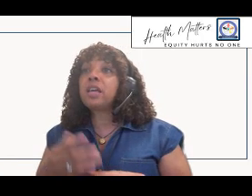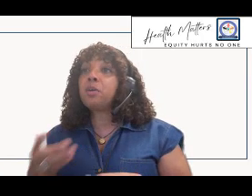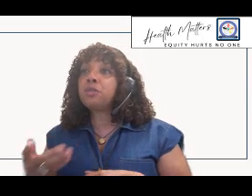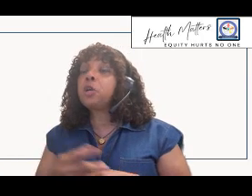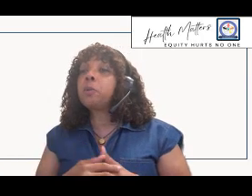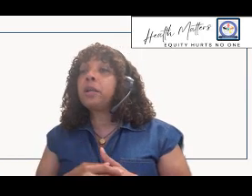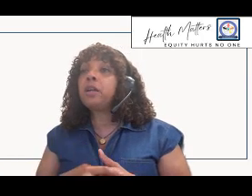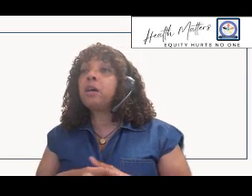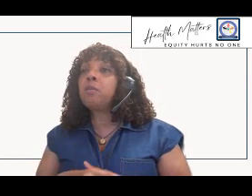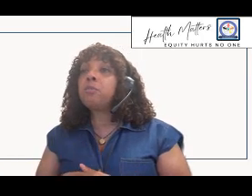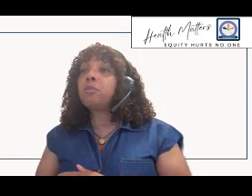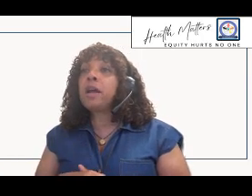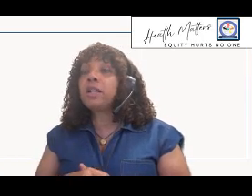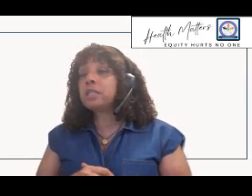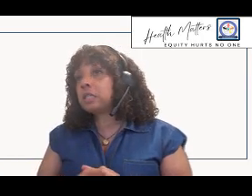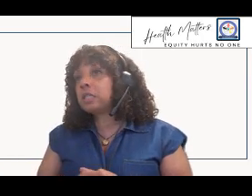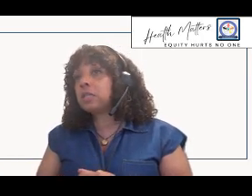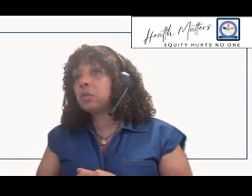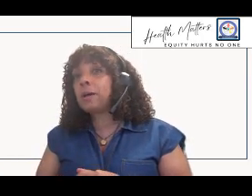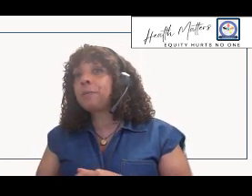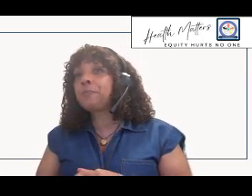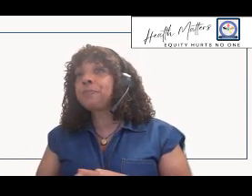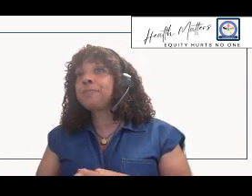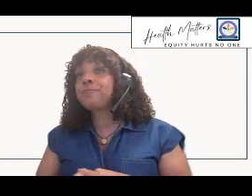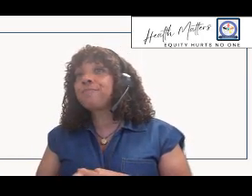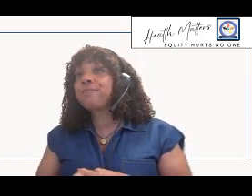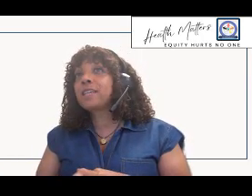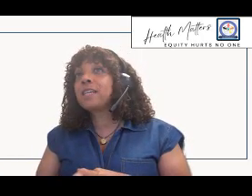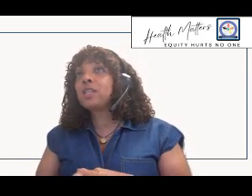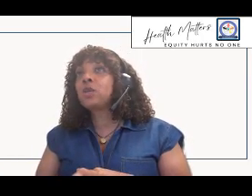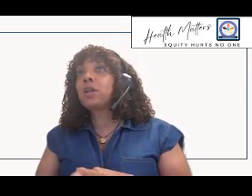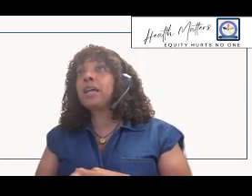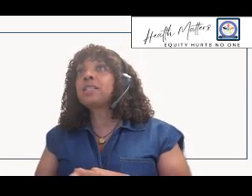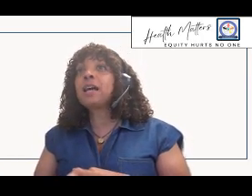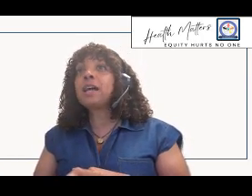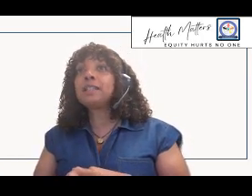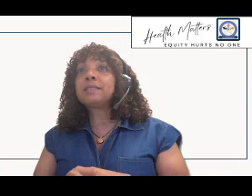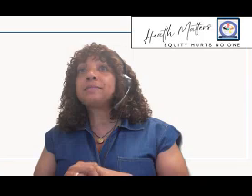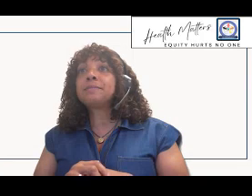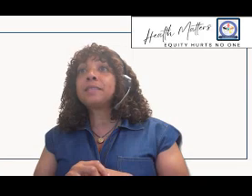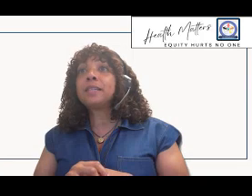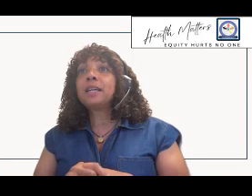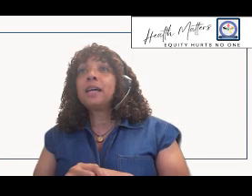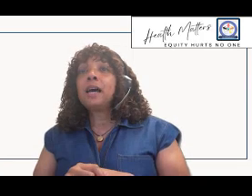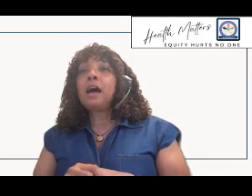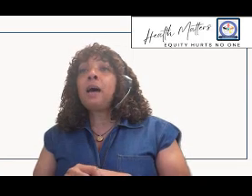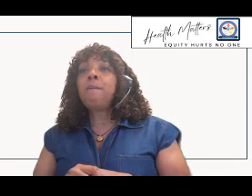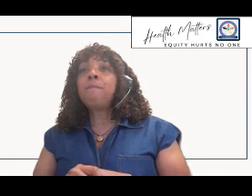that is a health determining chronic disease as well. So our next slide.